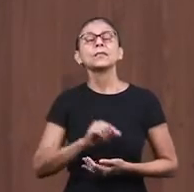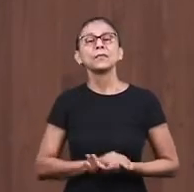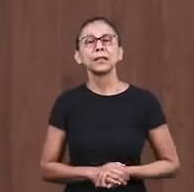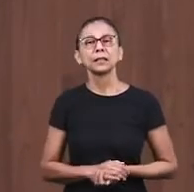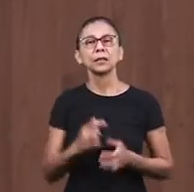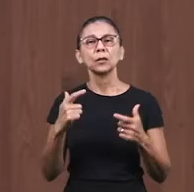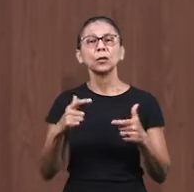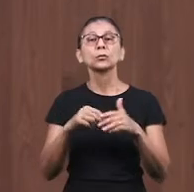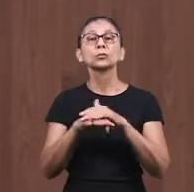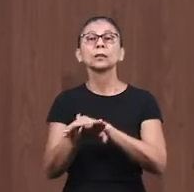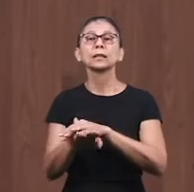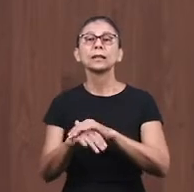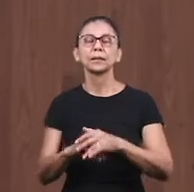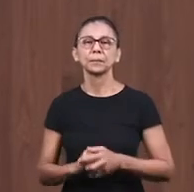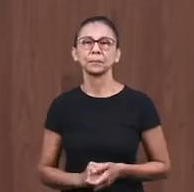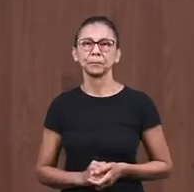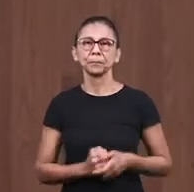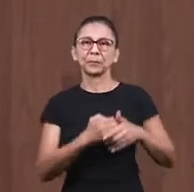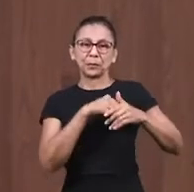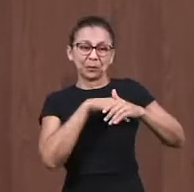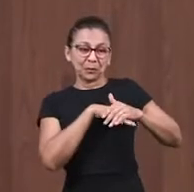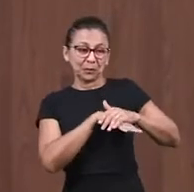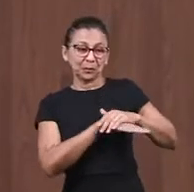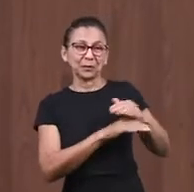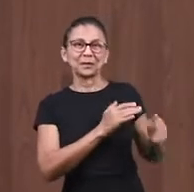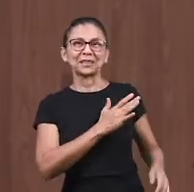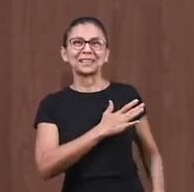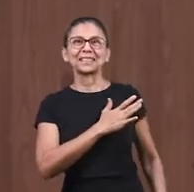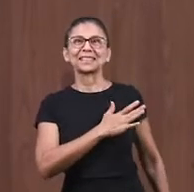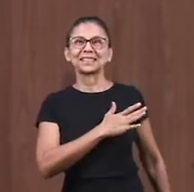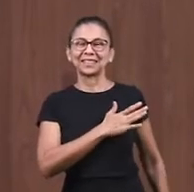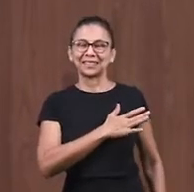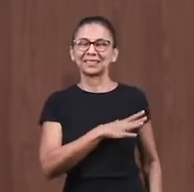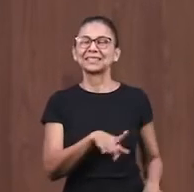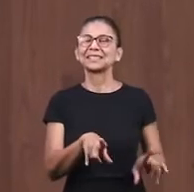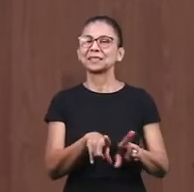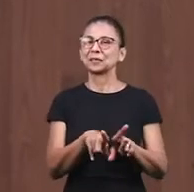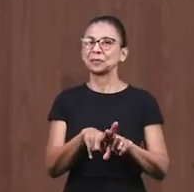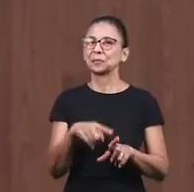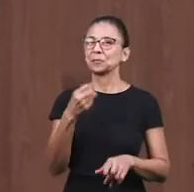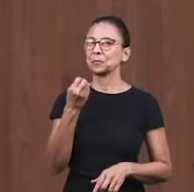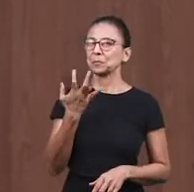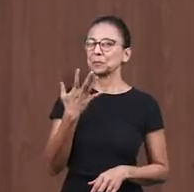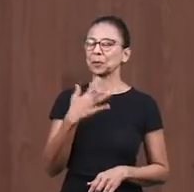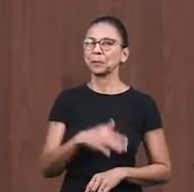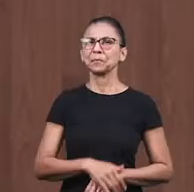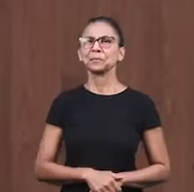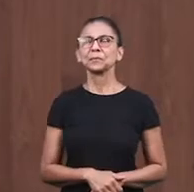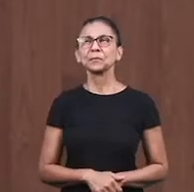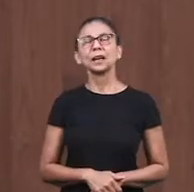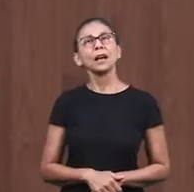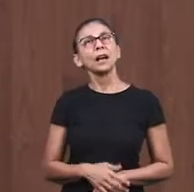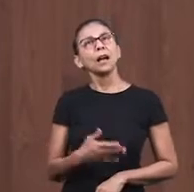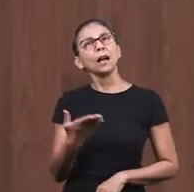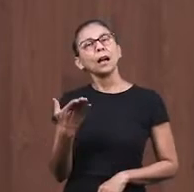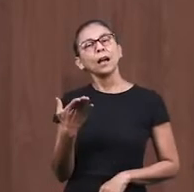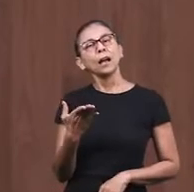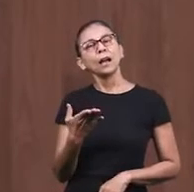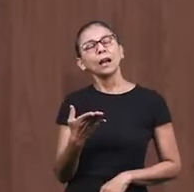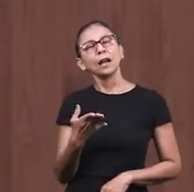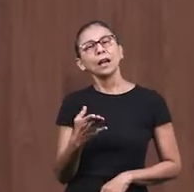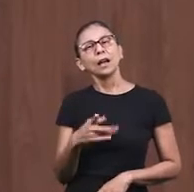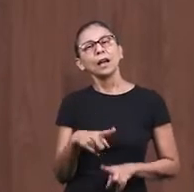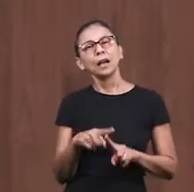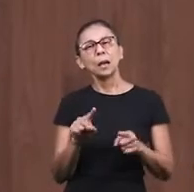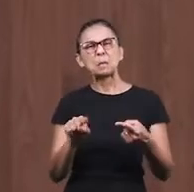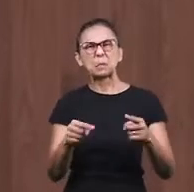the Lord gives us? We should keep it in our hearts? Yes, it's part of the good deposit. What about the music